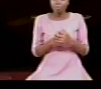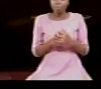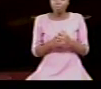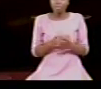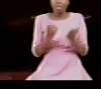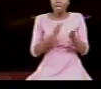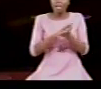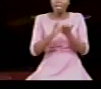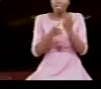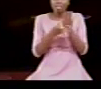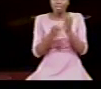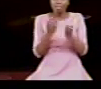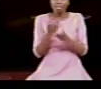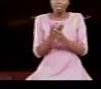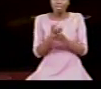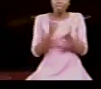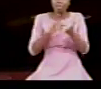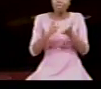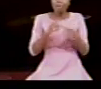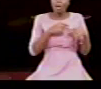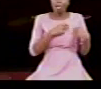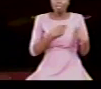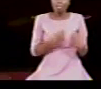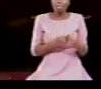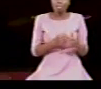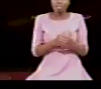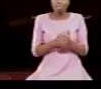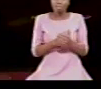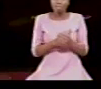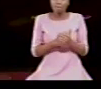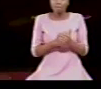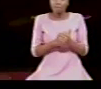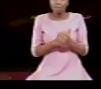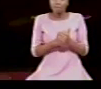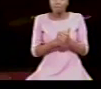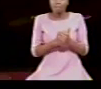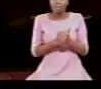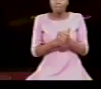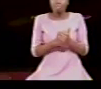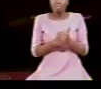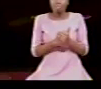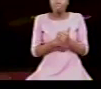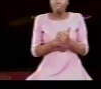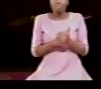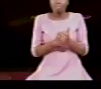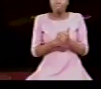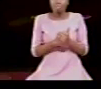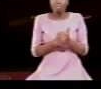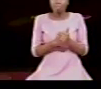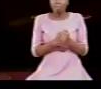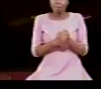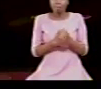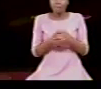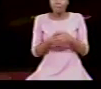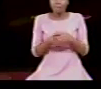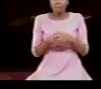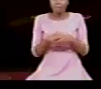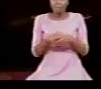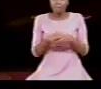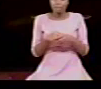hands. See your life, pure heart. Though you're highly placed, you're a prof, if you like, but then you're